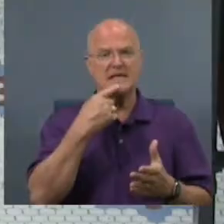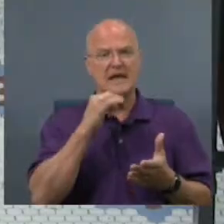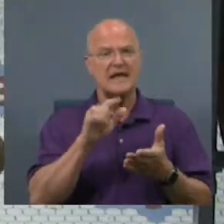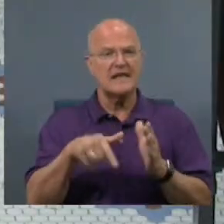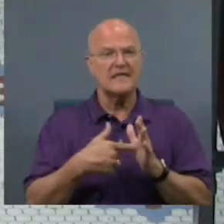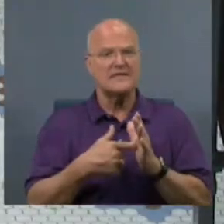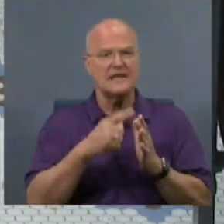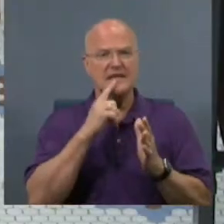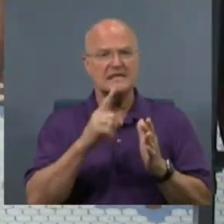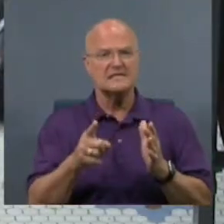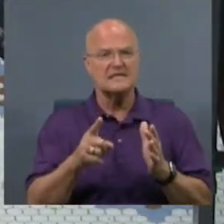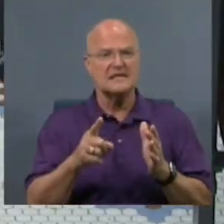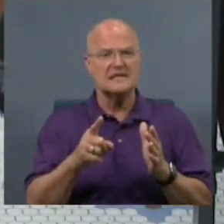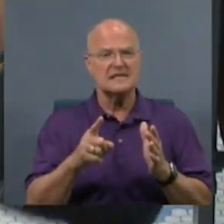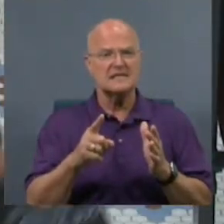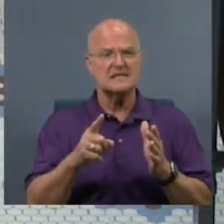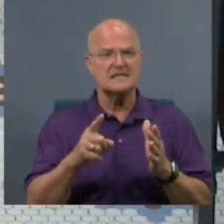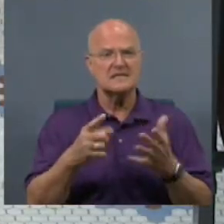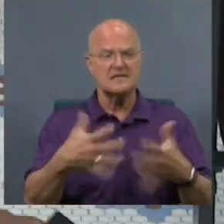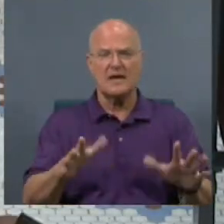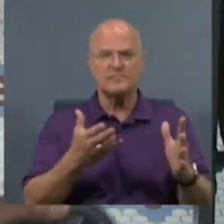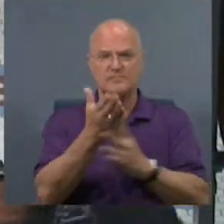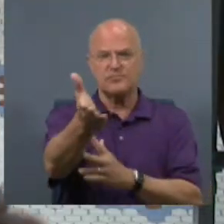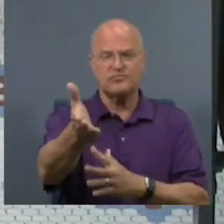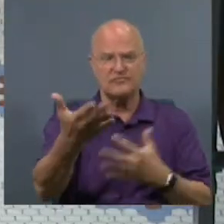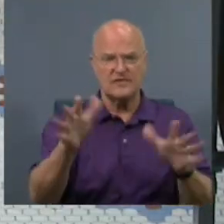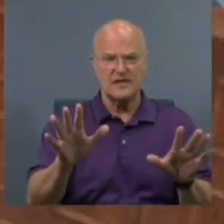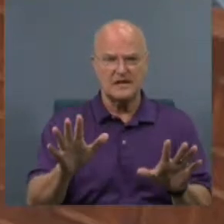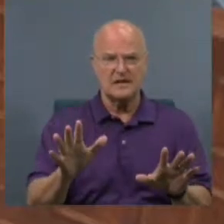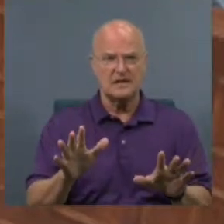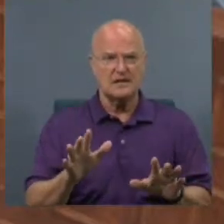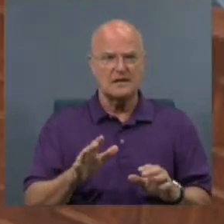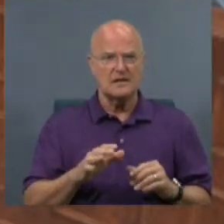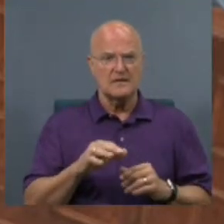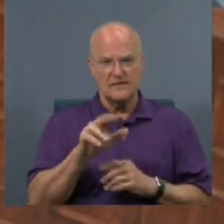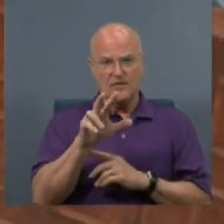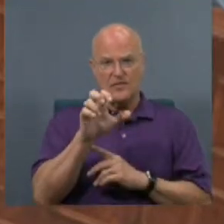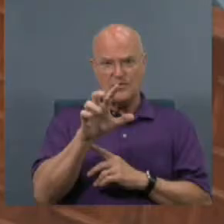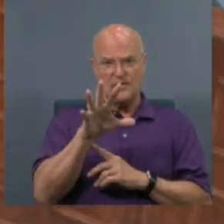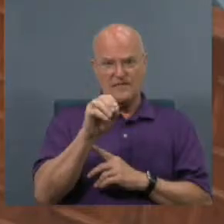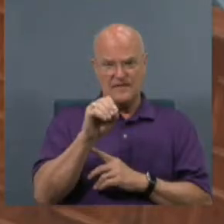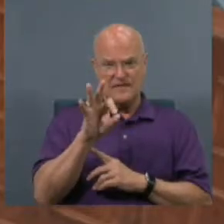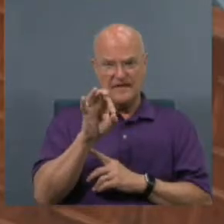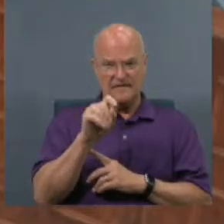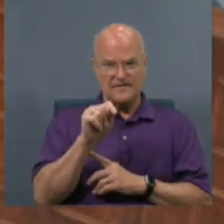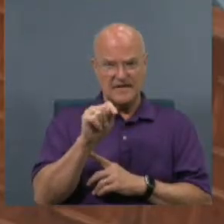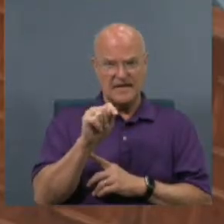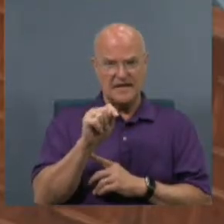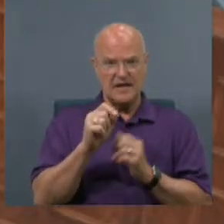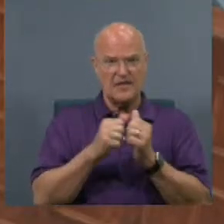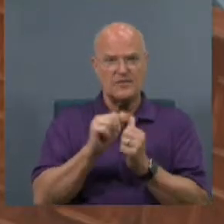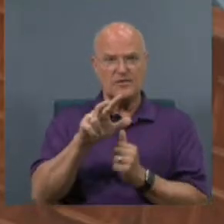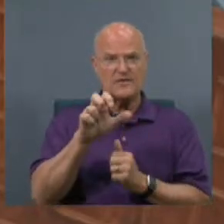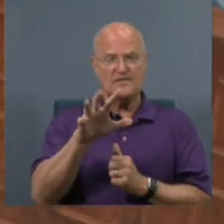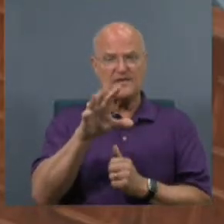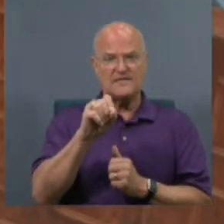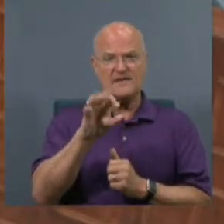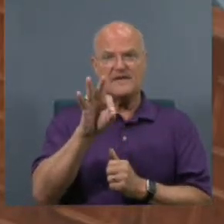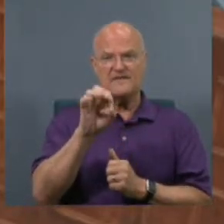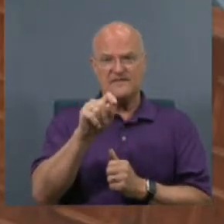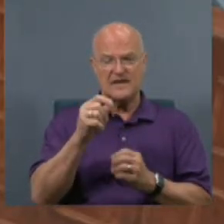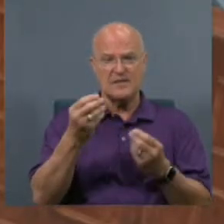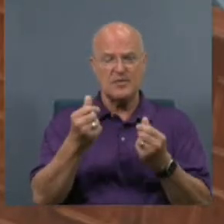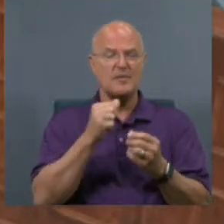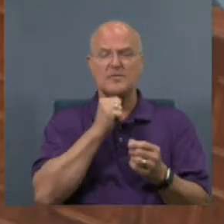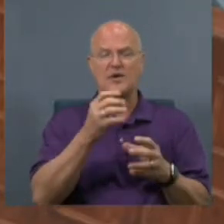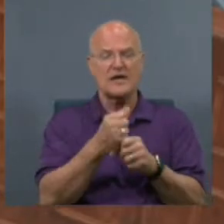this is going through. Unless you're within 350 feet of the, Sir? unless you're within 350 feet of the property,